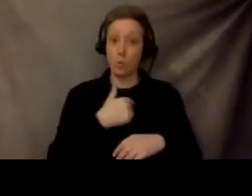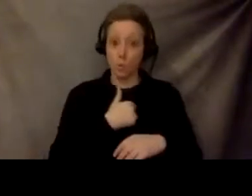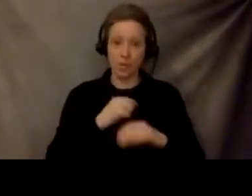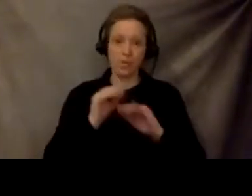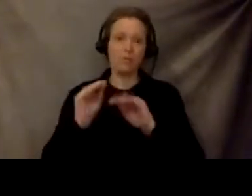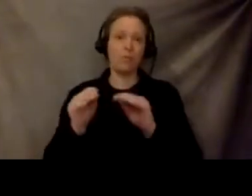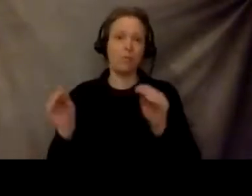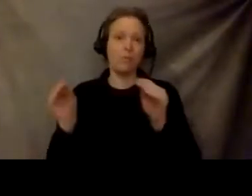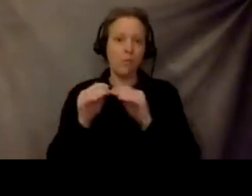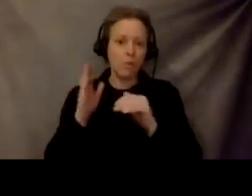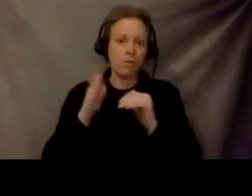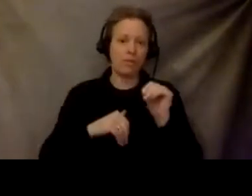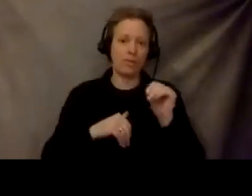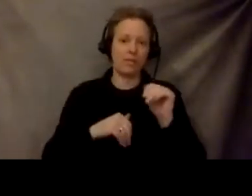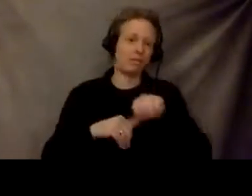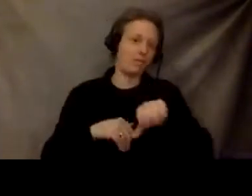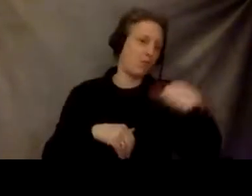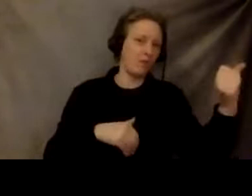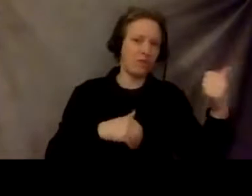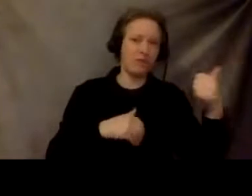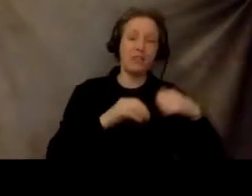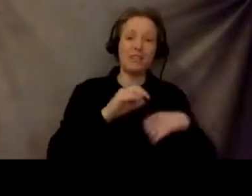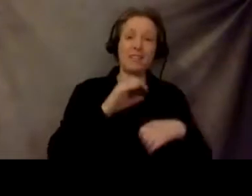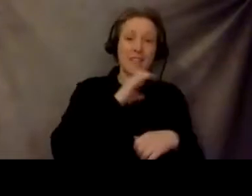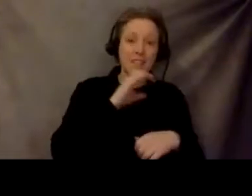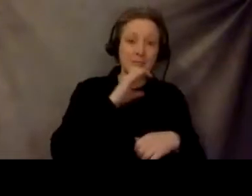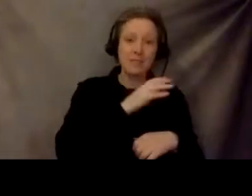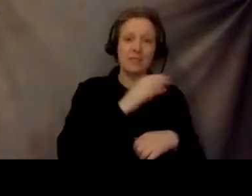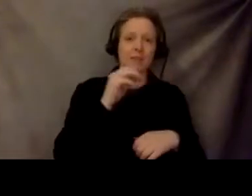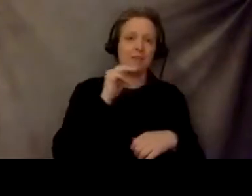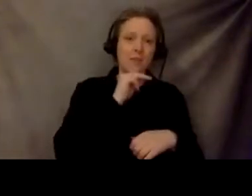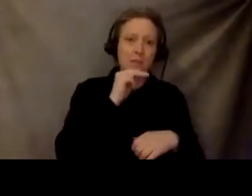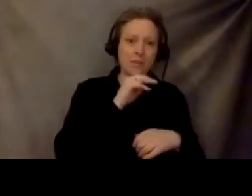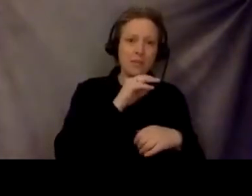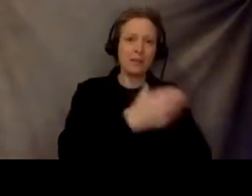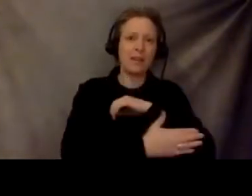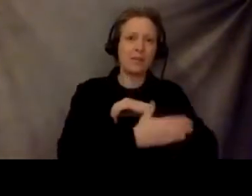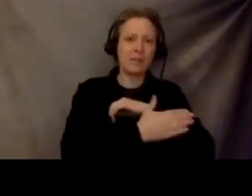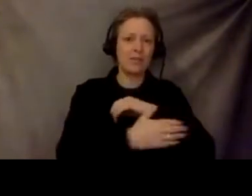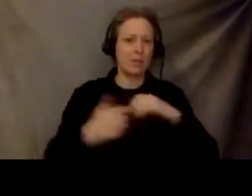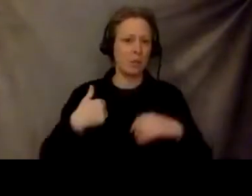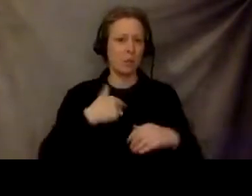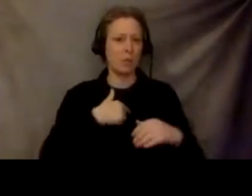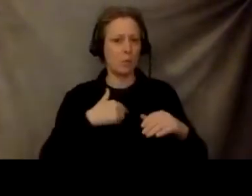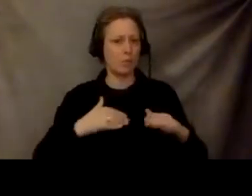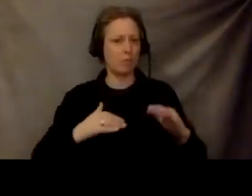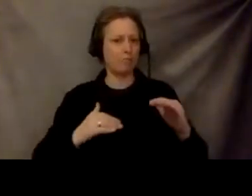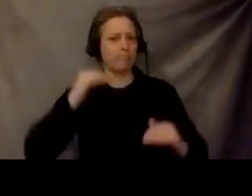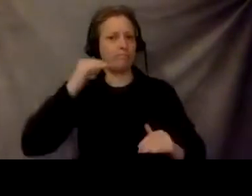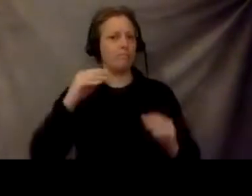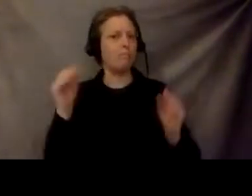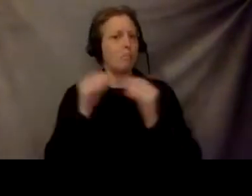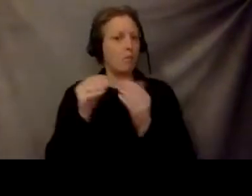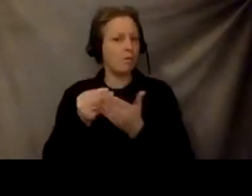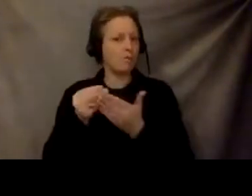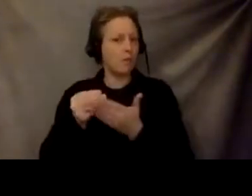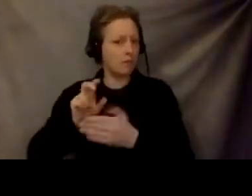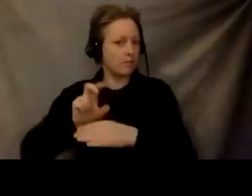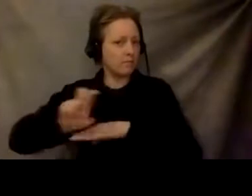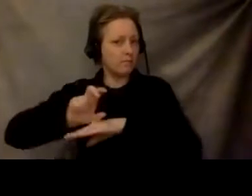because of the generous funding of the public. And so we put that together to plan for the future. Is